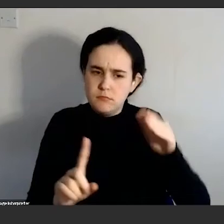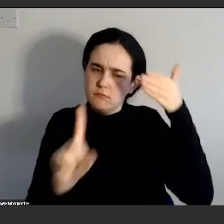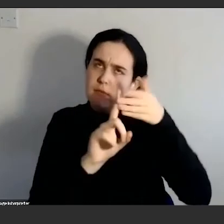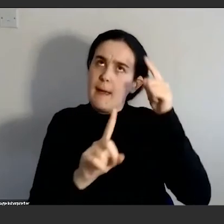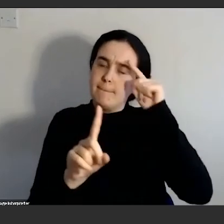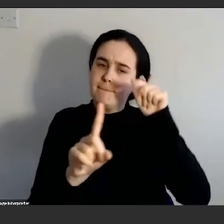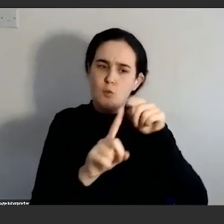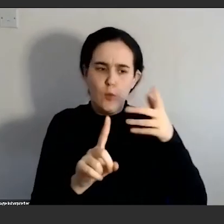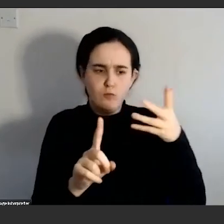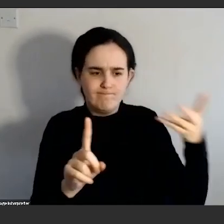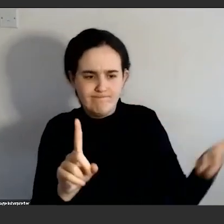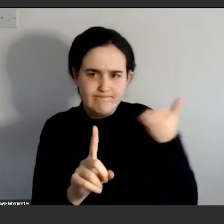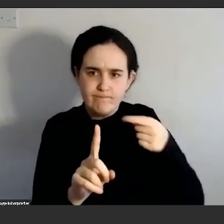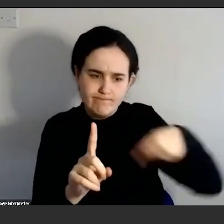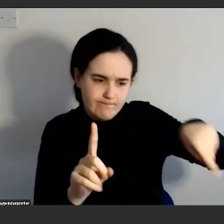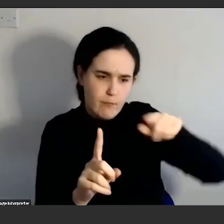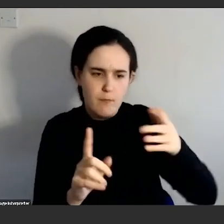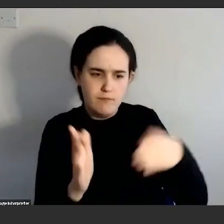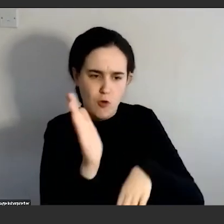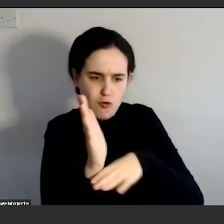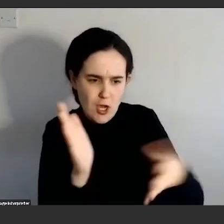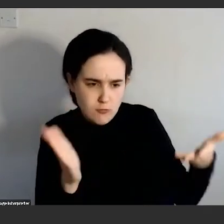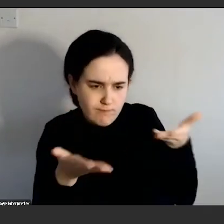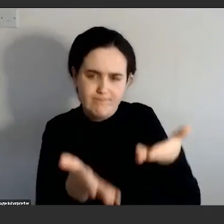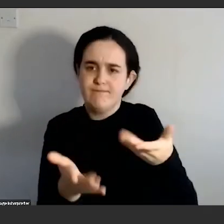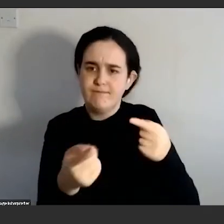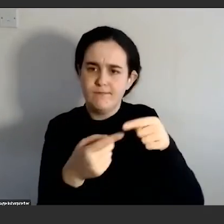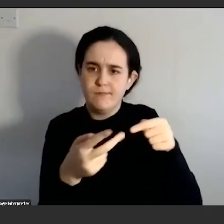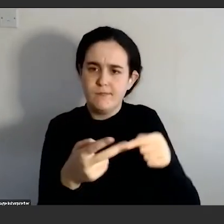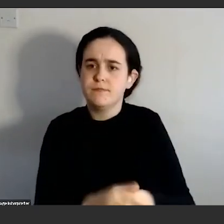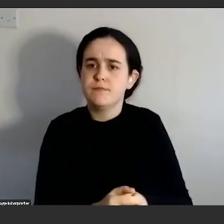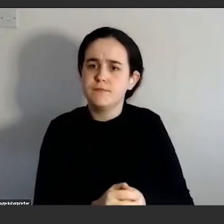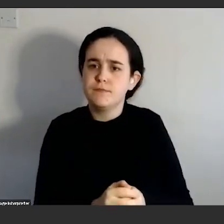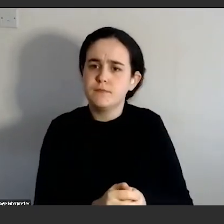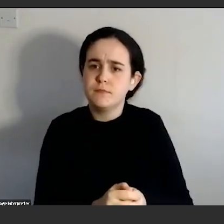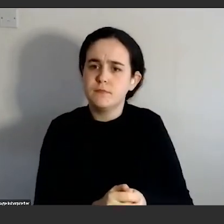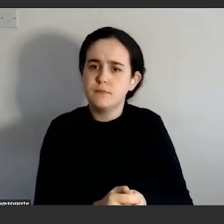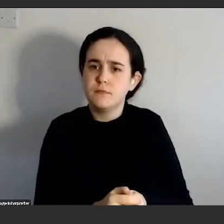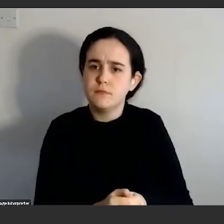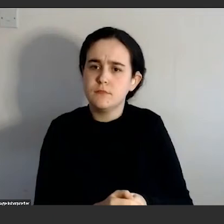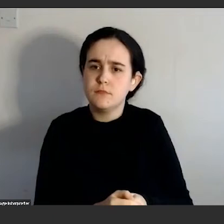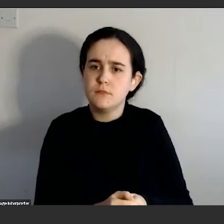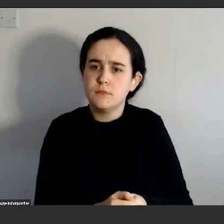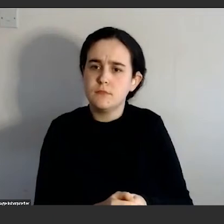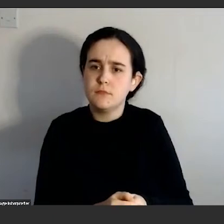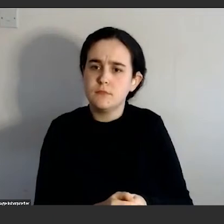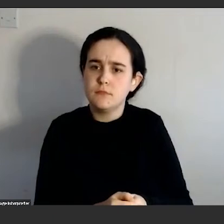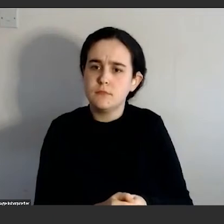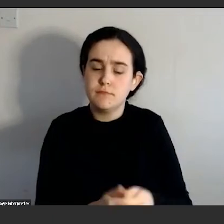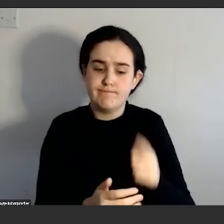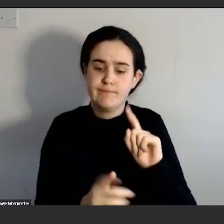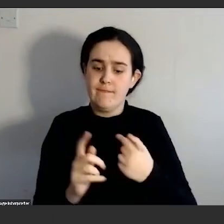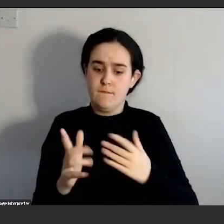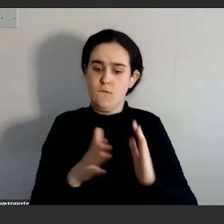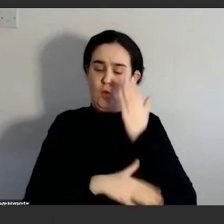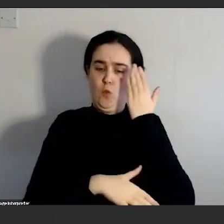me put myself here. I had my first symptoms in 2007. I got my diagnosis in 2016.